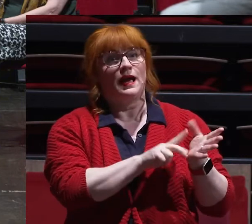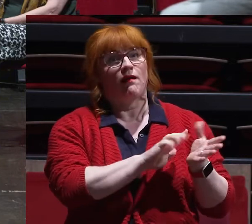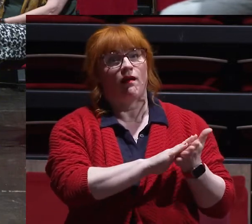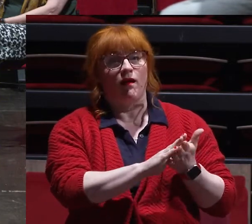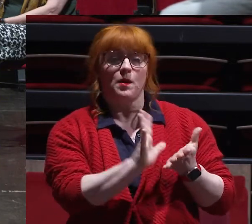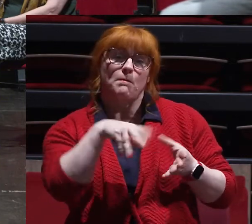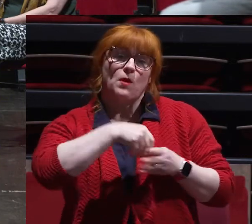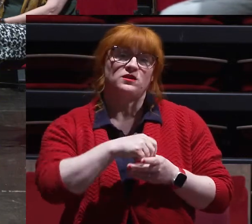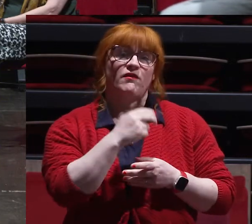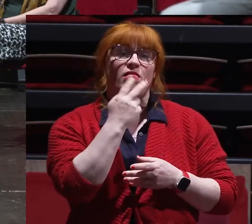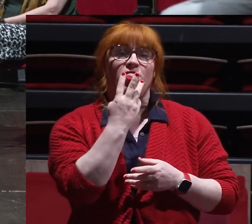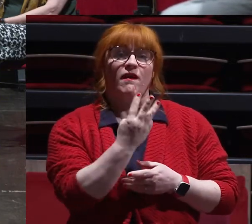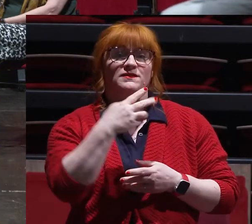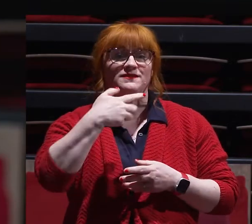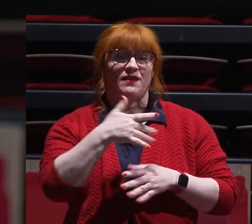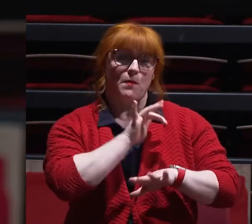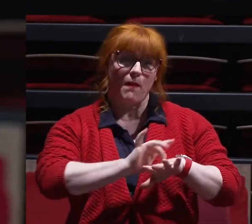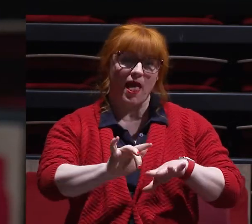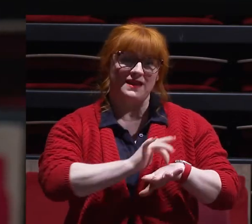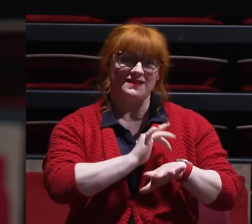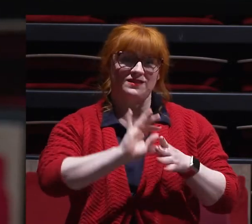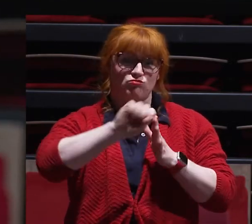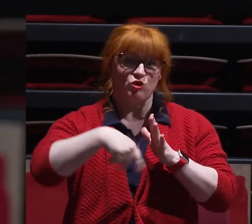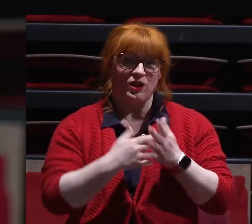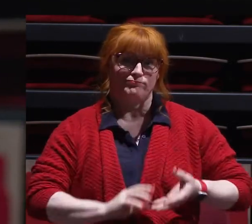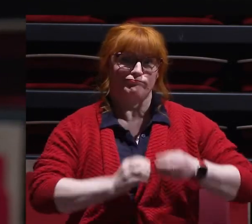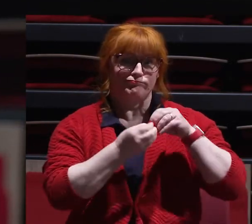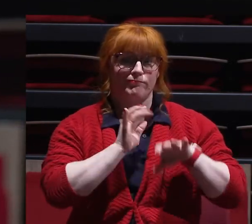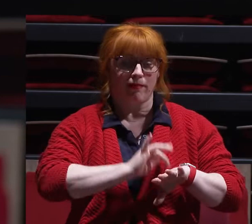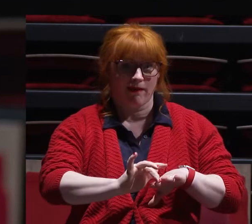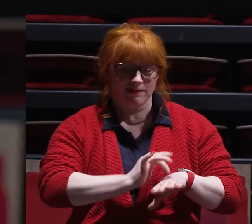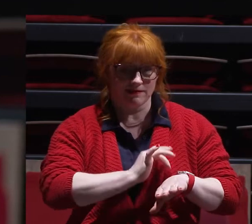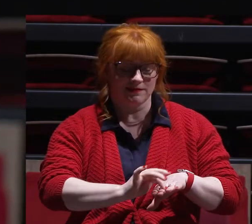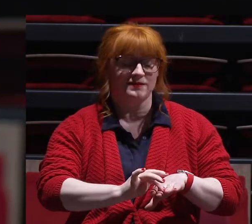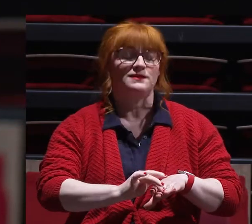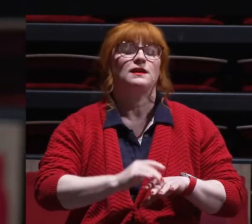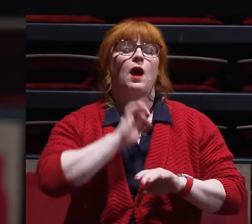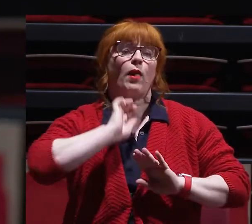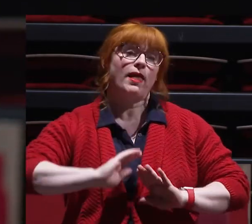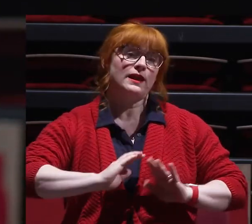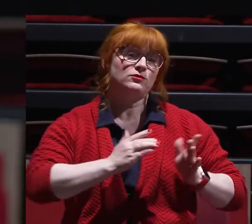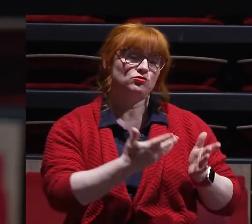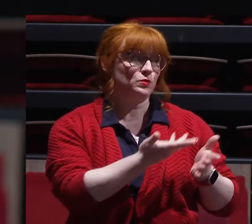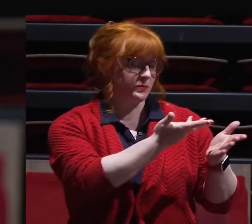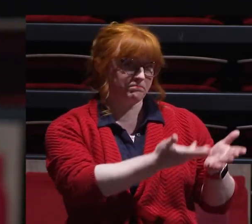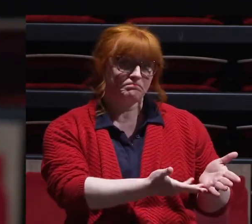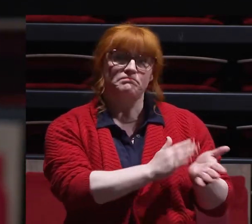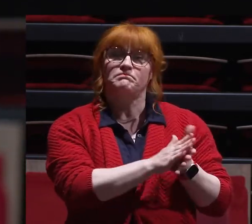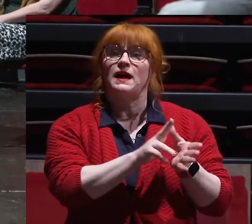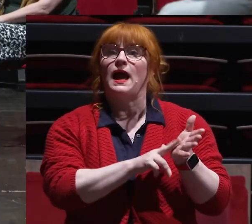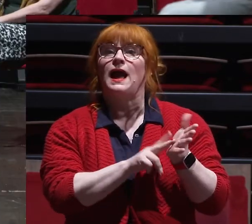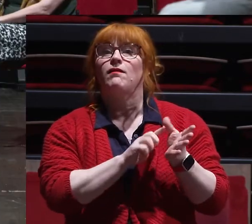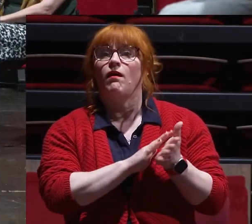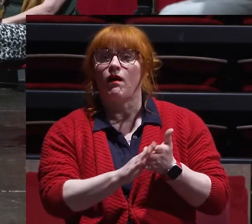with Hannah Khalil as part of the 37 Plays playwriting project. And I'm going